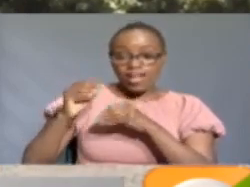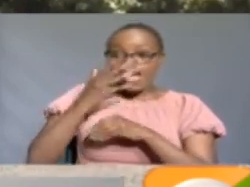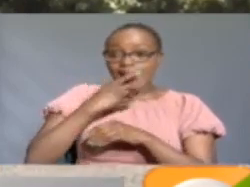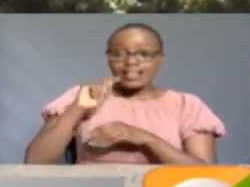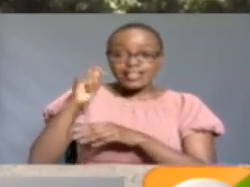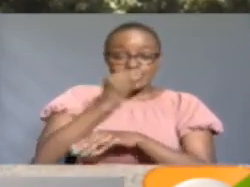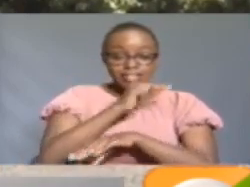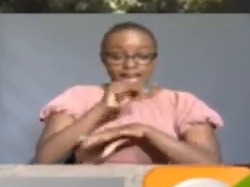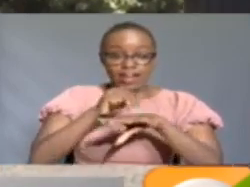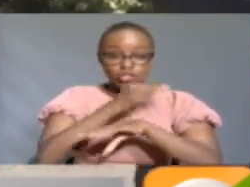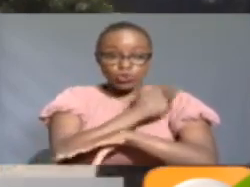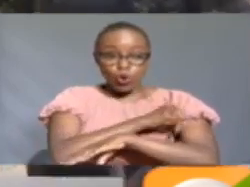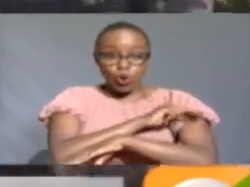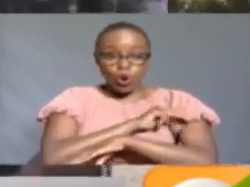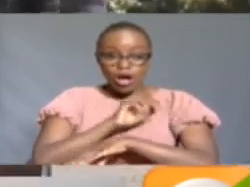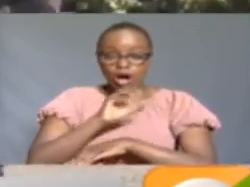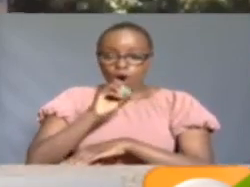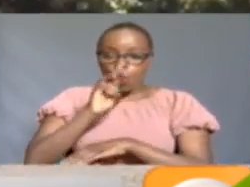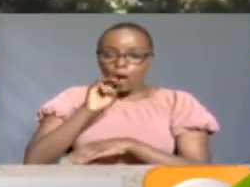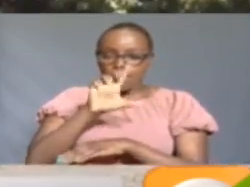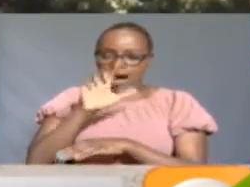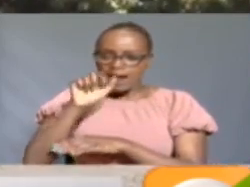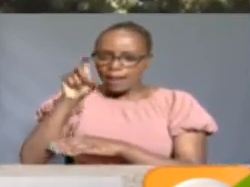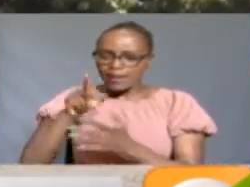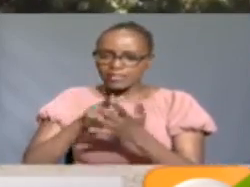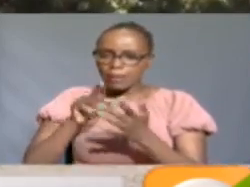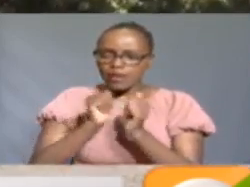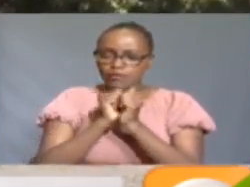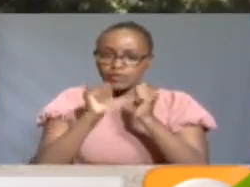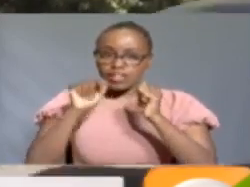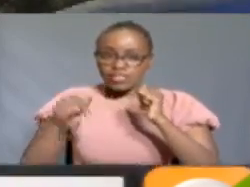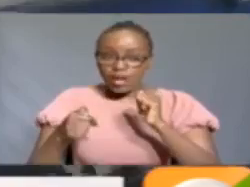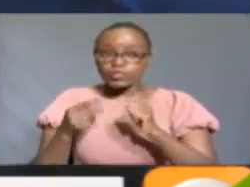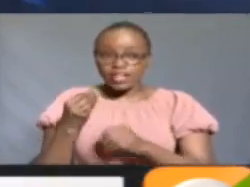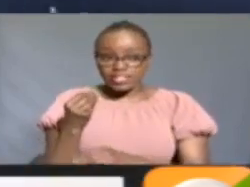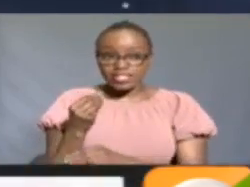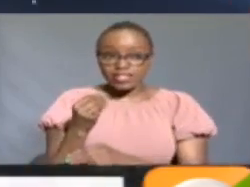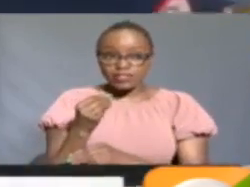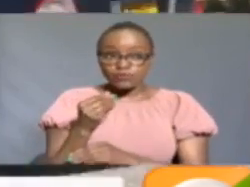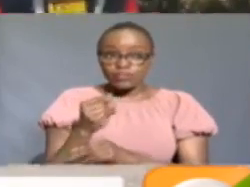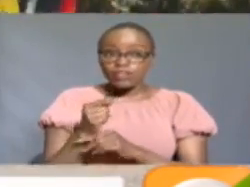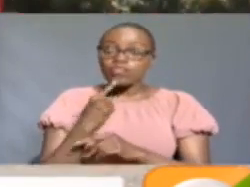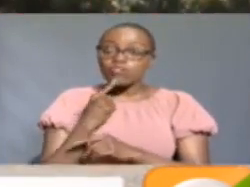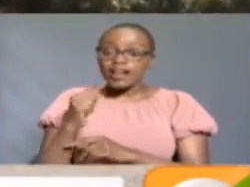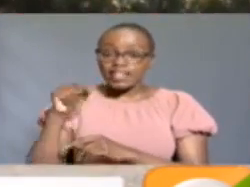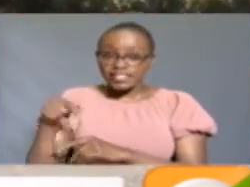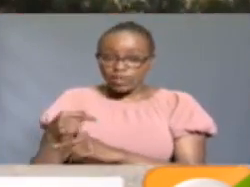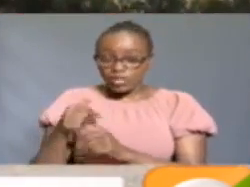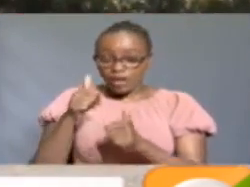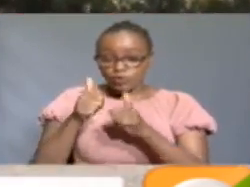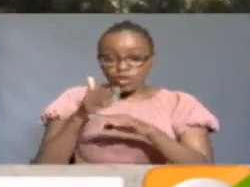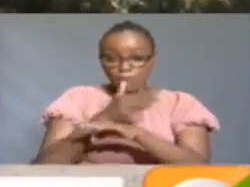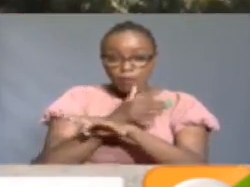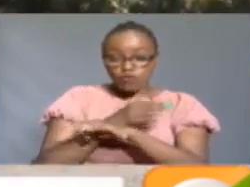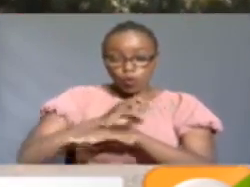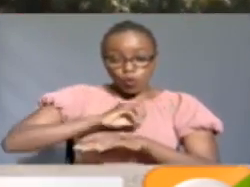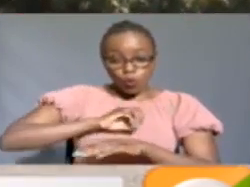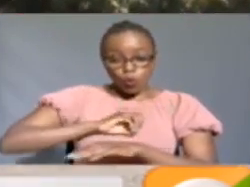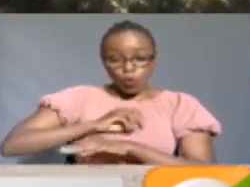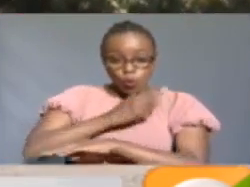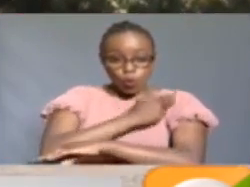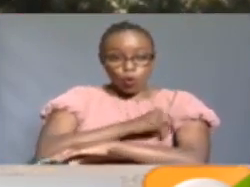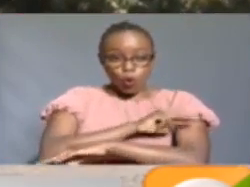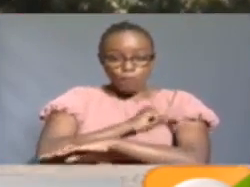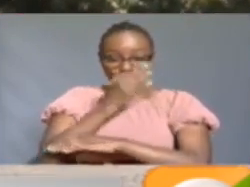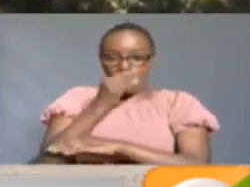National Hospital, Emmanuel Omalla had to pay 15,000 shillings of the 100,000 shillings owed to the hospital in